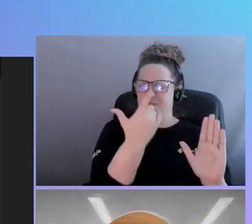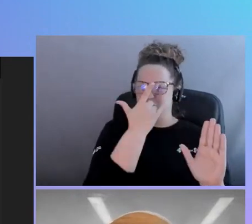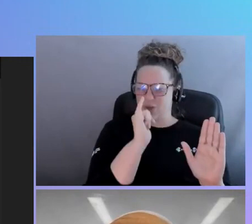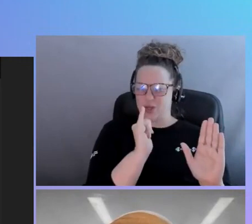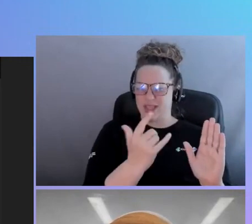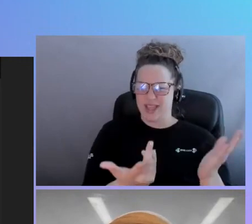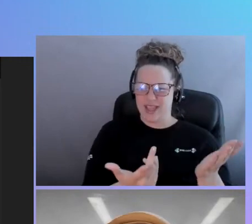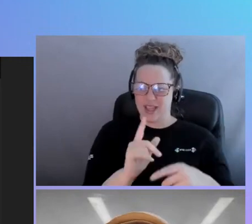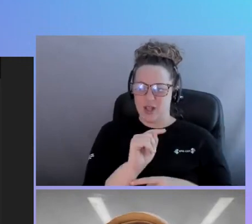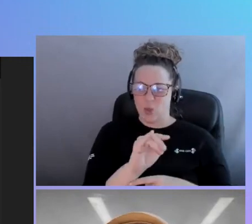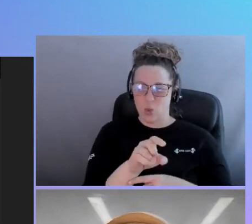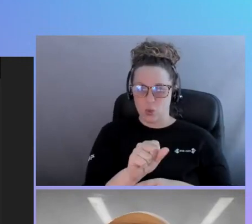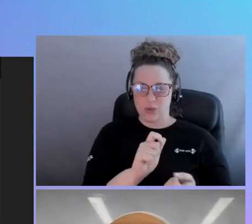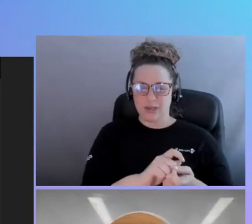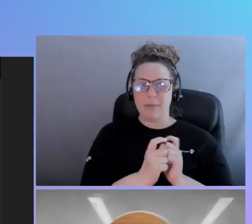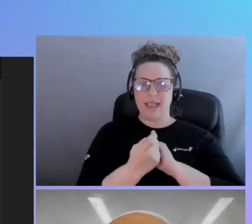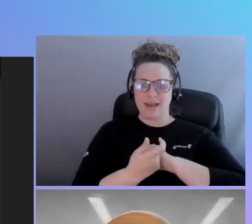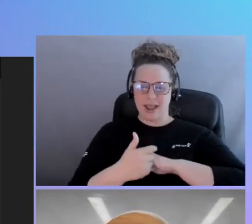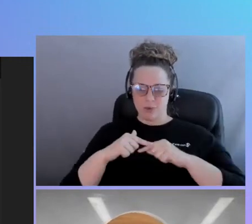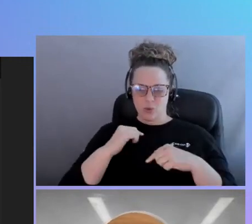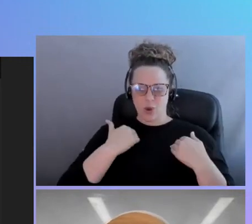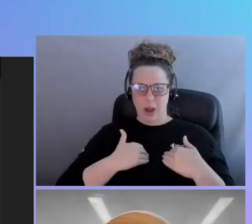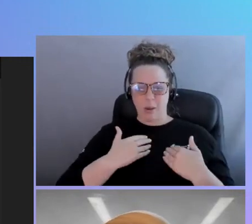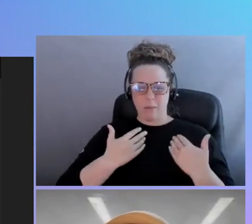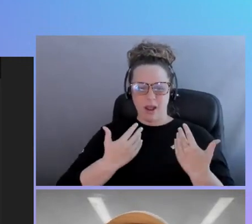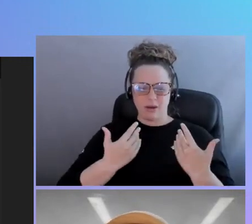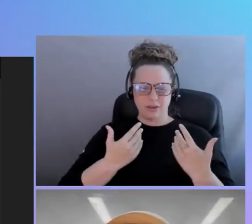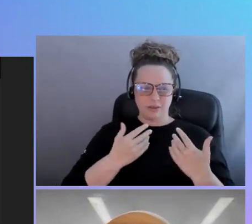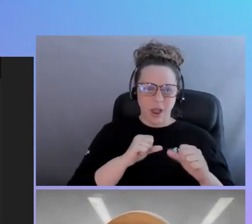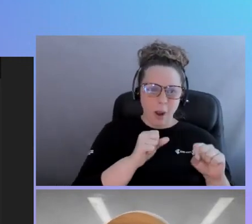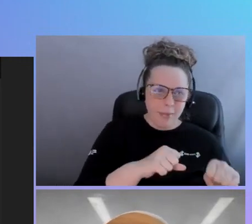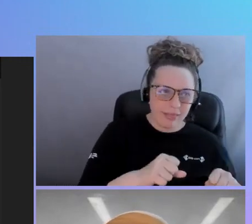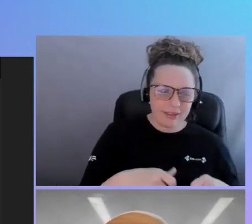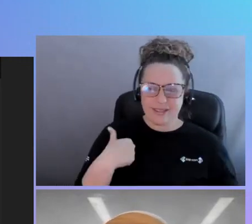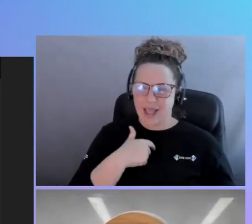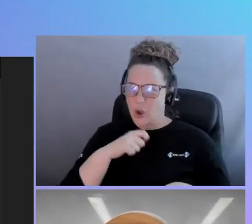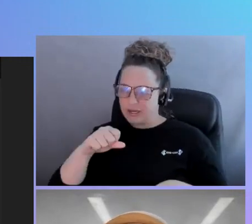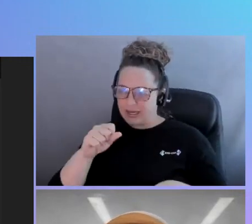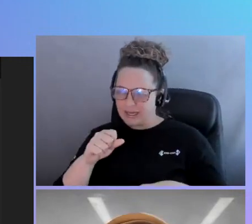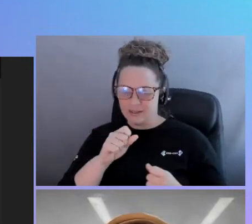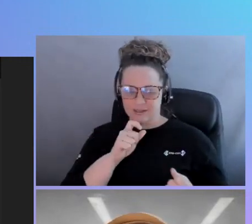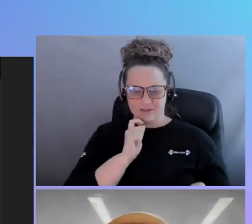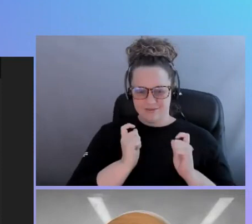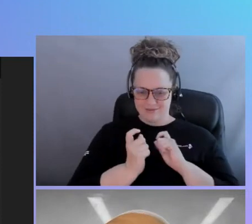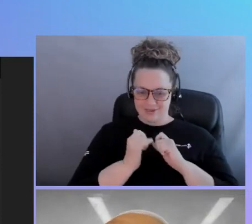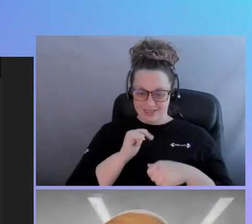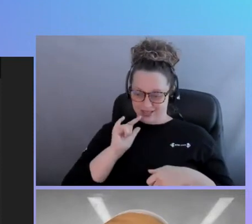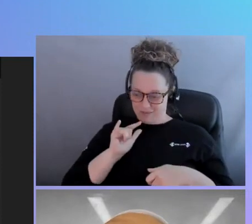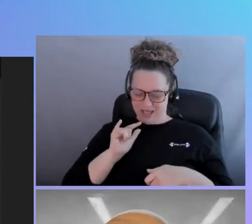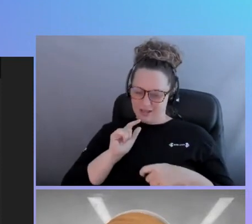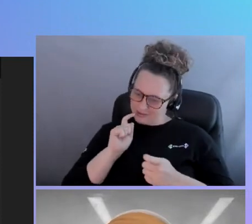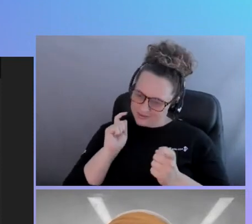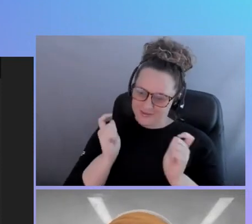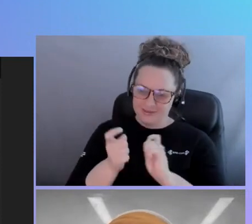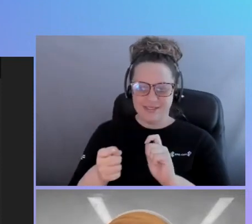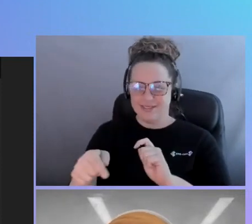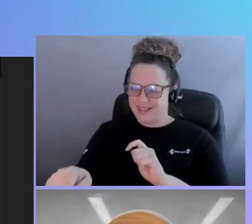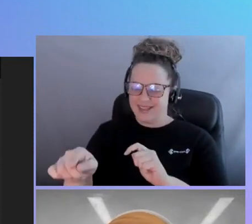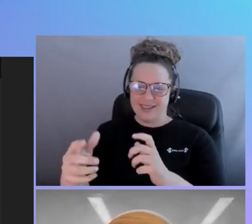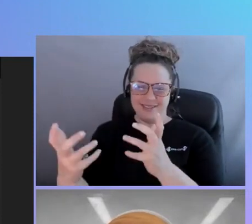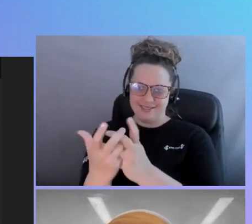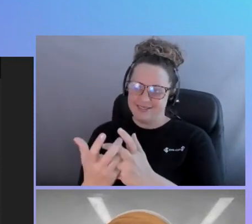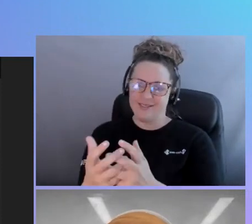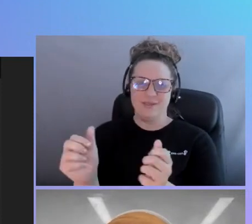the tools can be adapted to our bodies, our abilities, our needs, we thrive as humans.